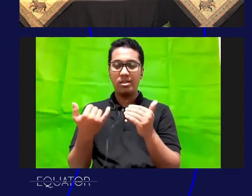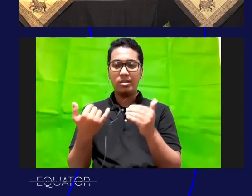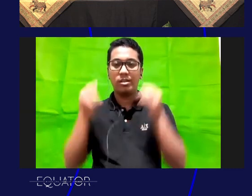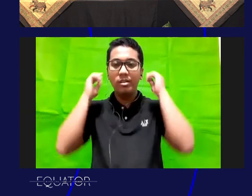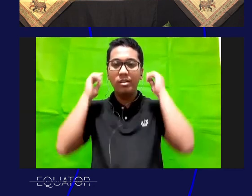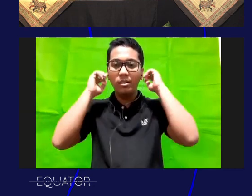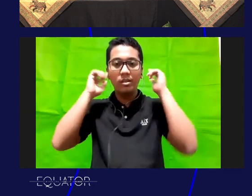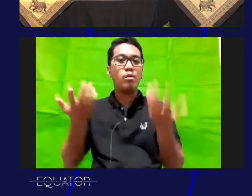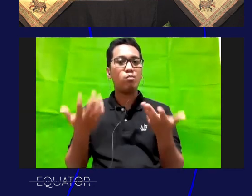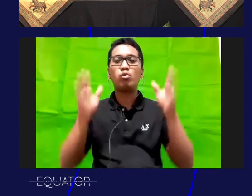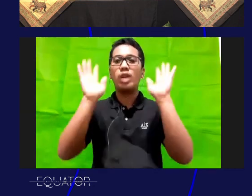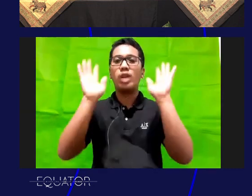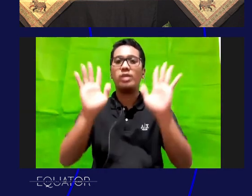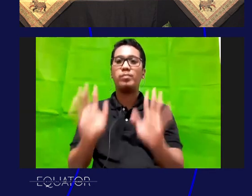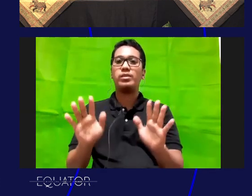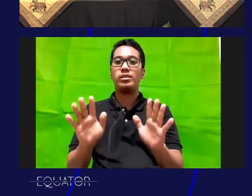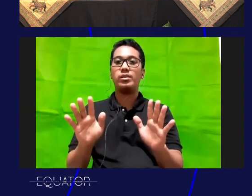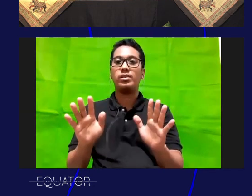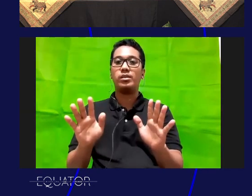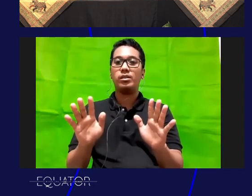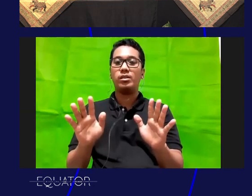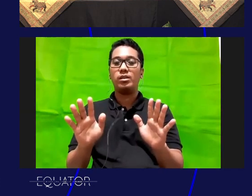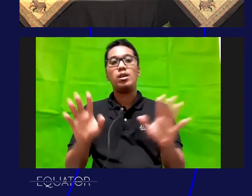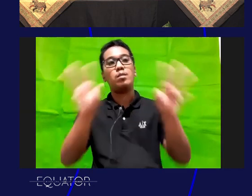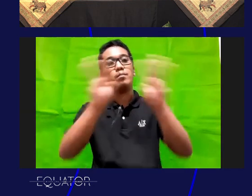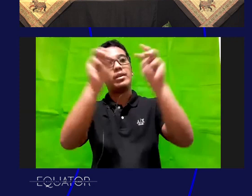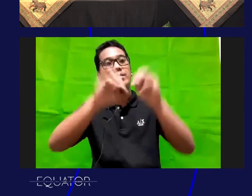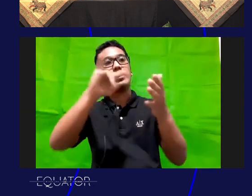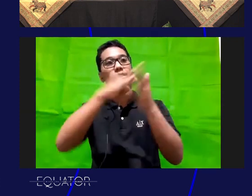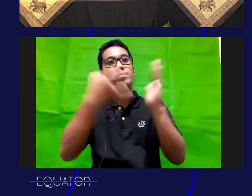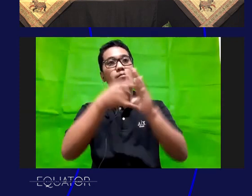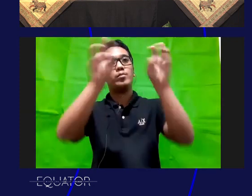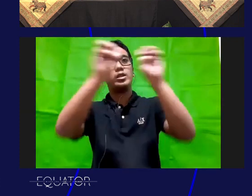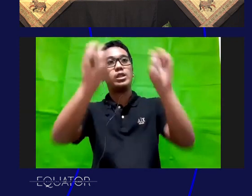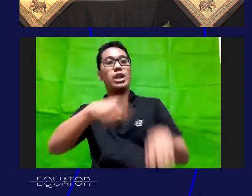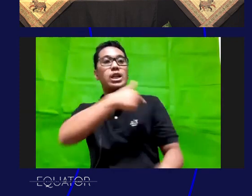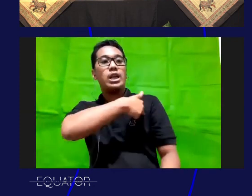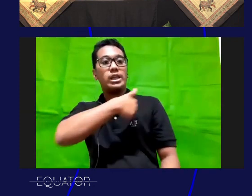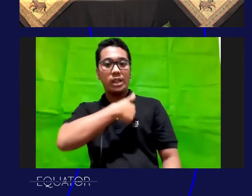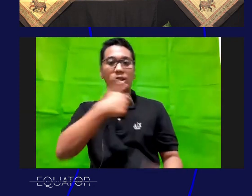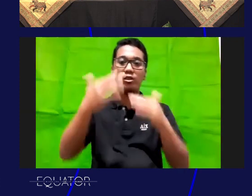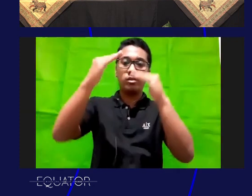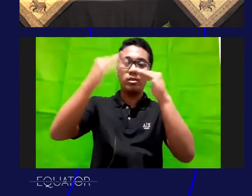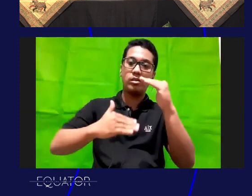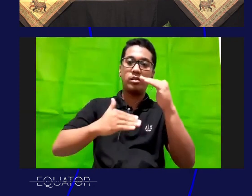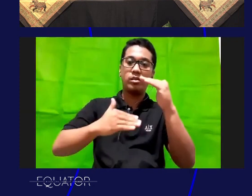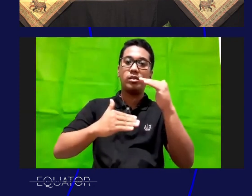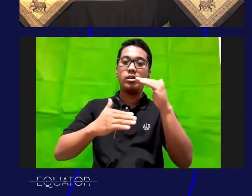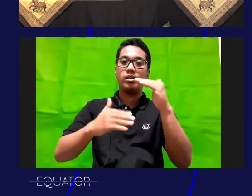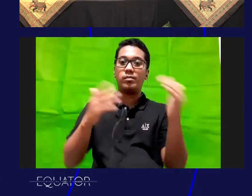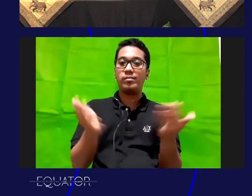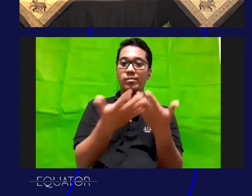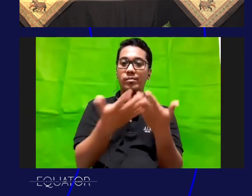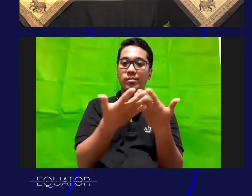it made me understand the mechanisms of construction of identity, nationalism. But